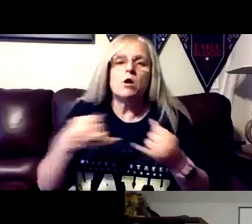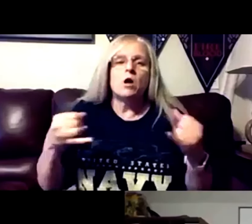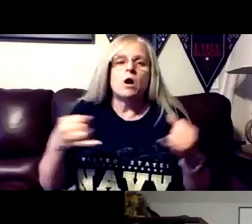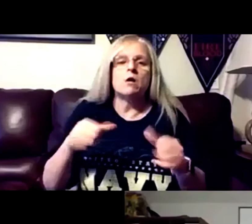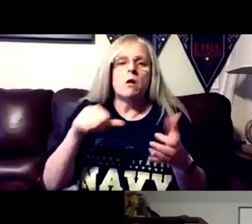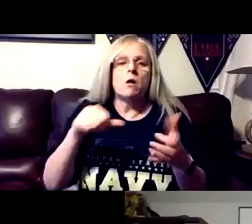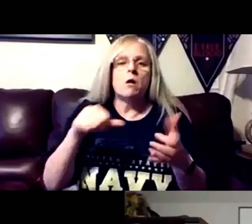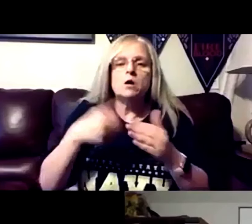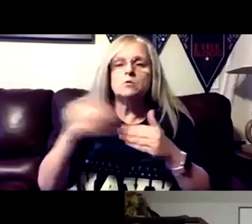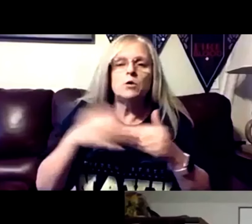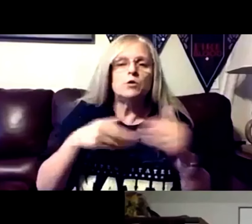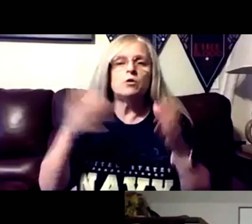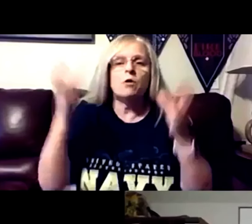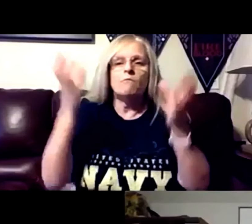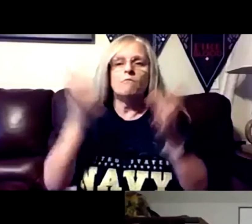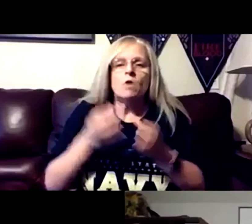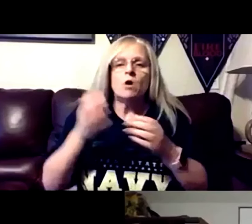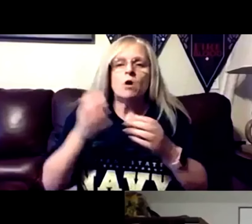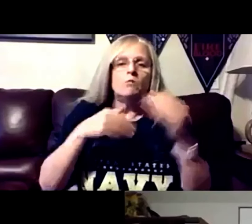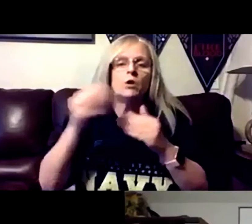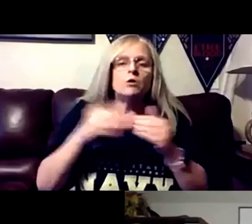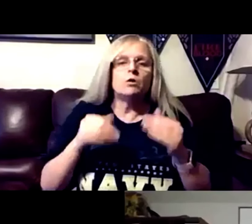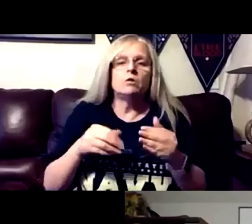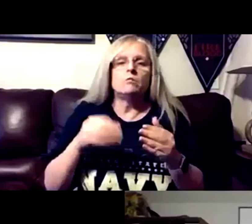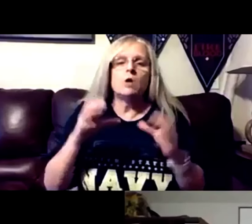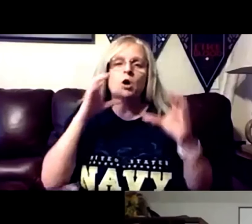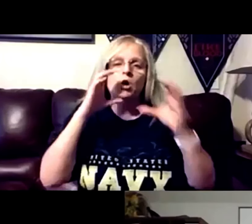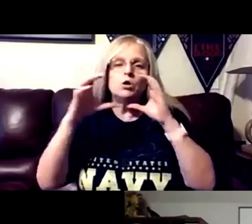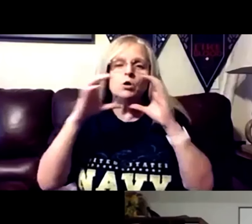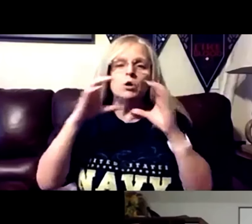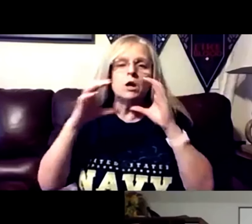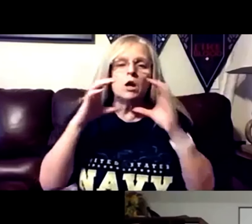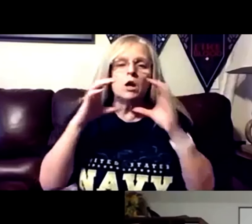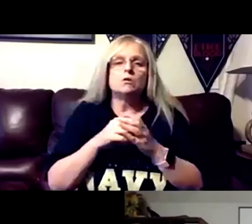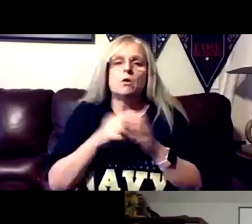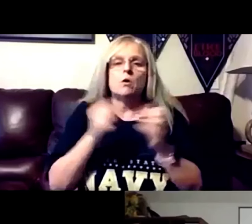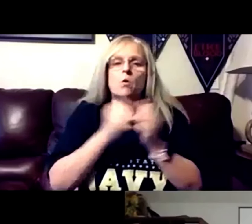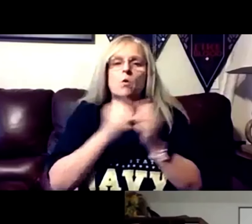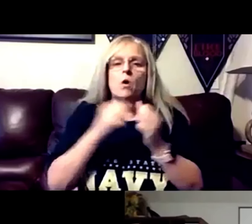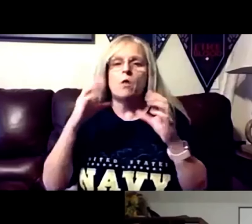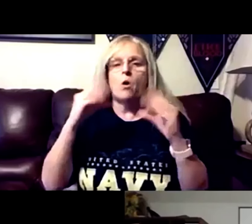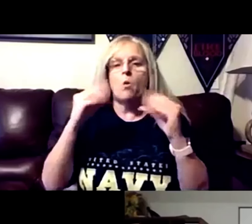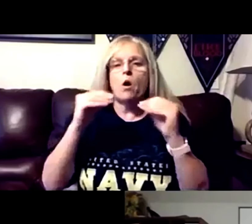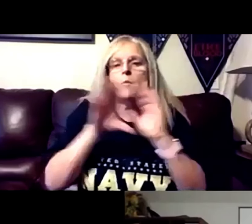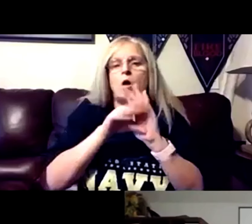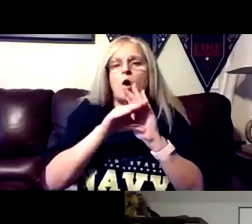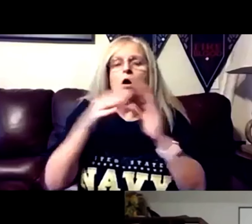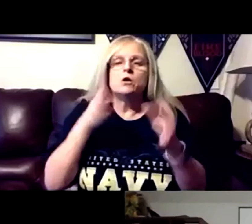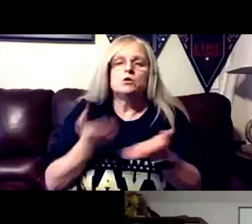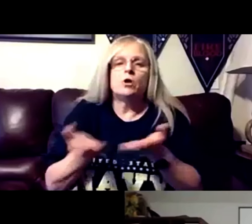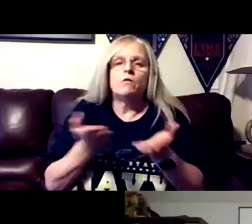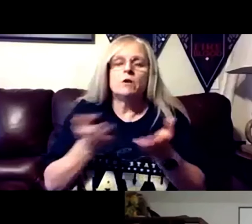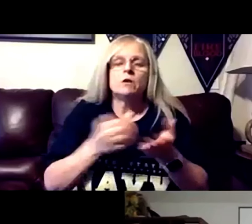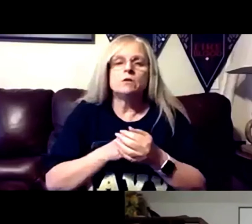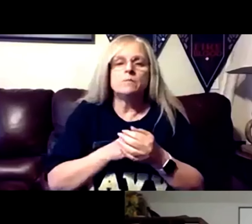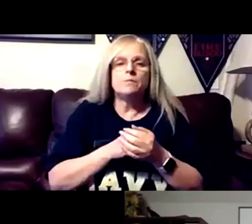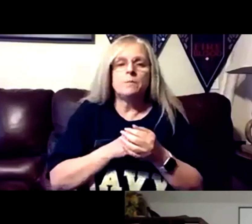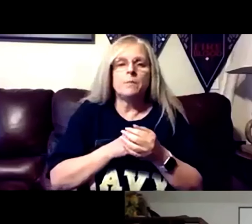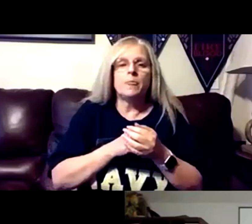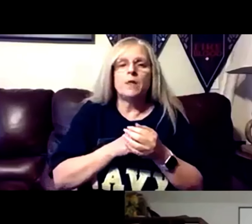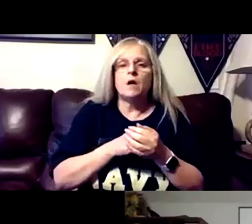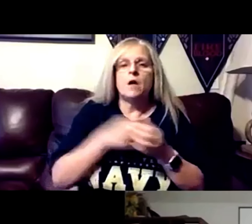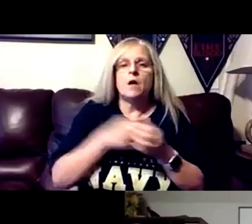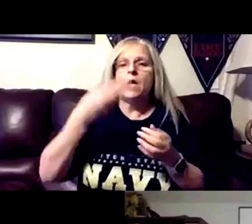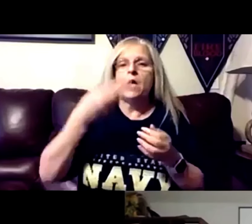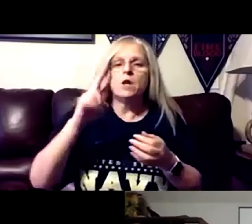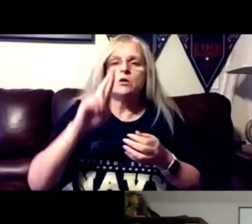funnel builder, whether it's a communication module with a webinar service, whether it's an